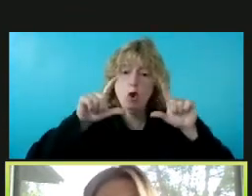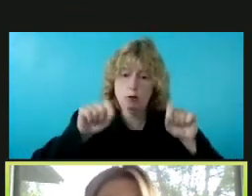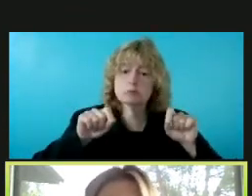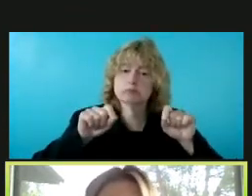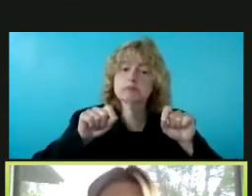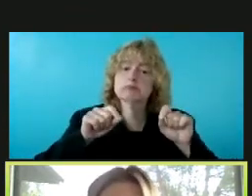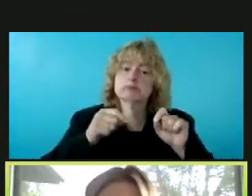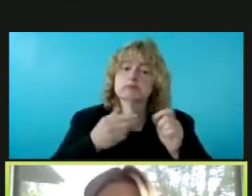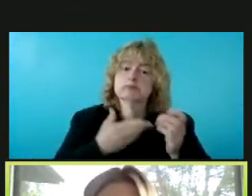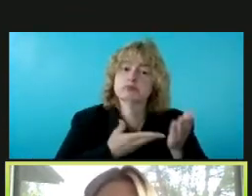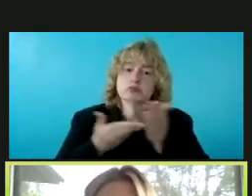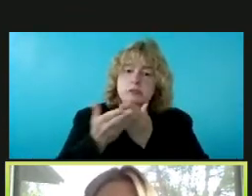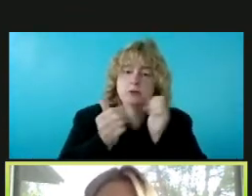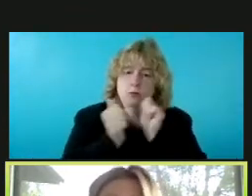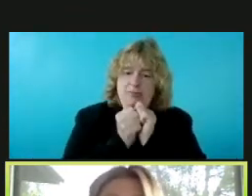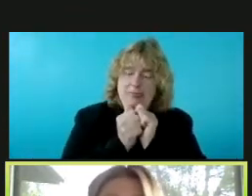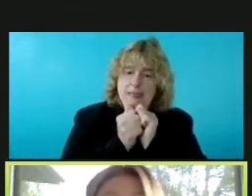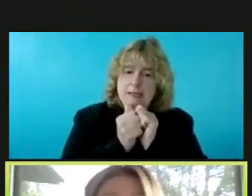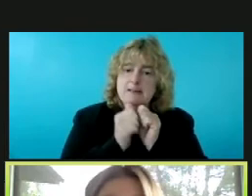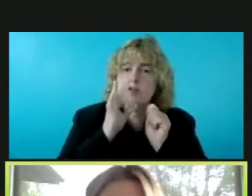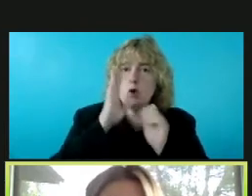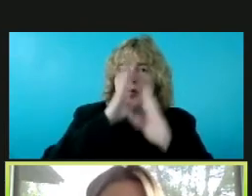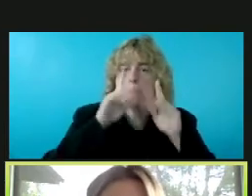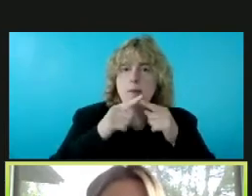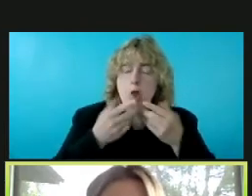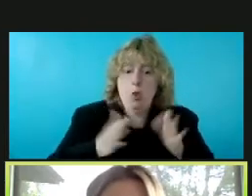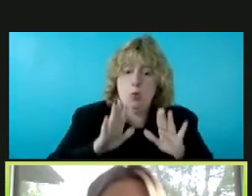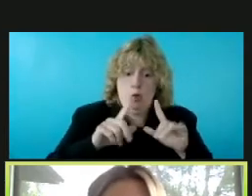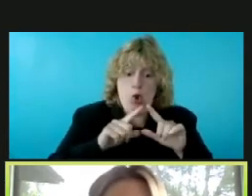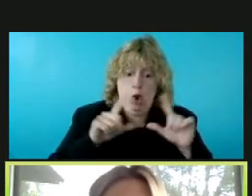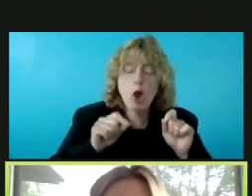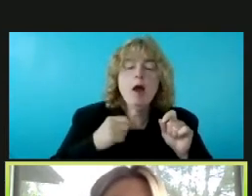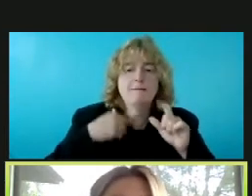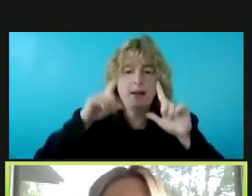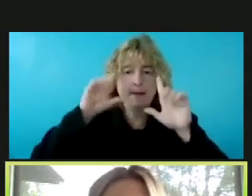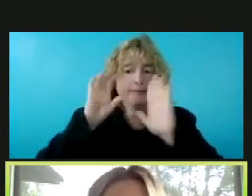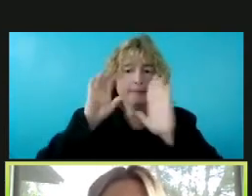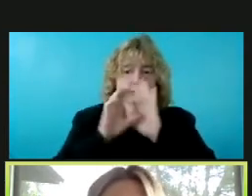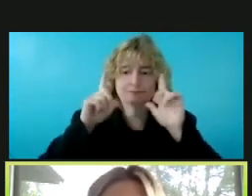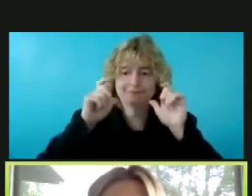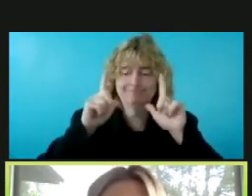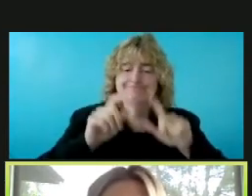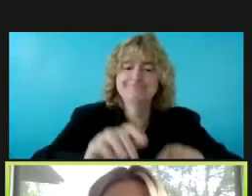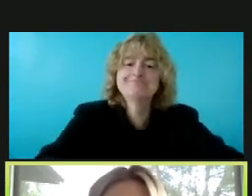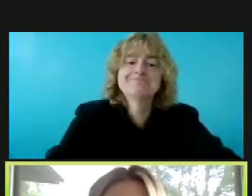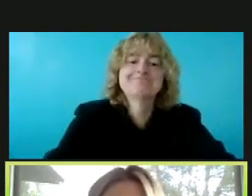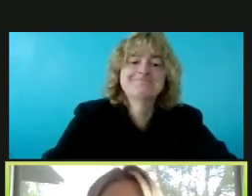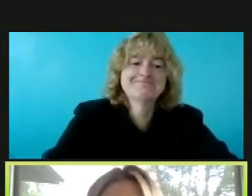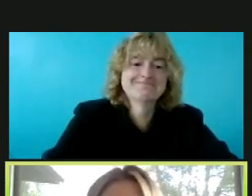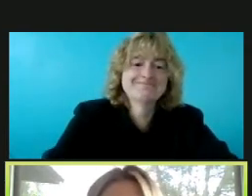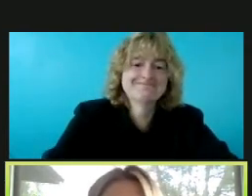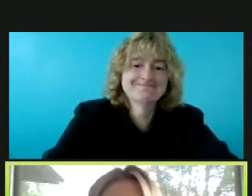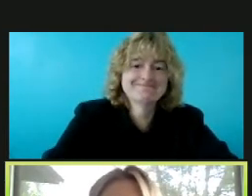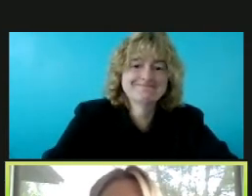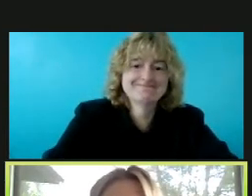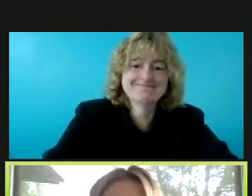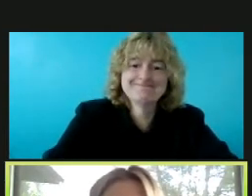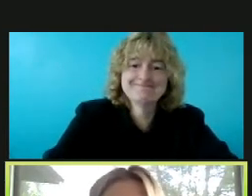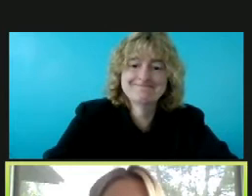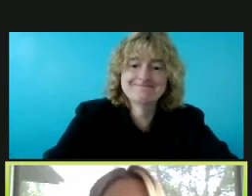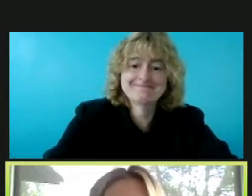record if you're worried about losing your physical vaccine card. And if you want to get vaccinated and you want to join those